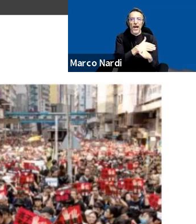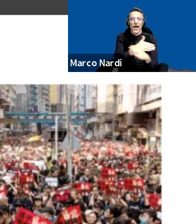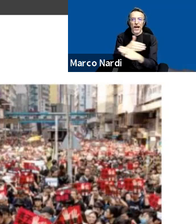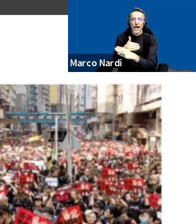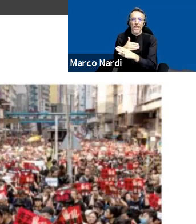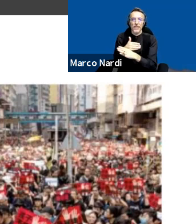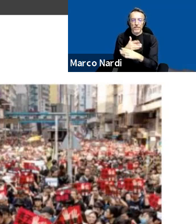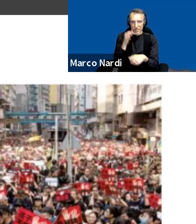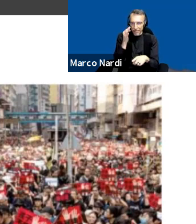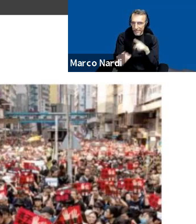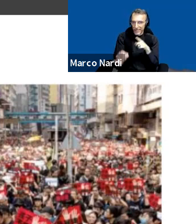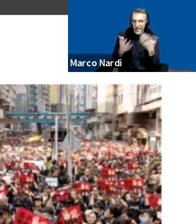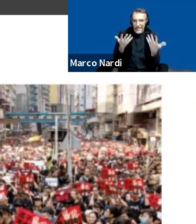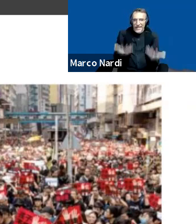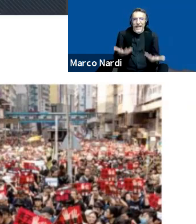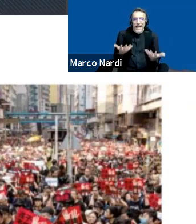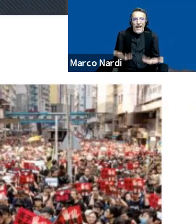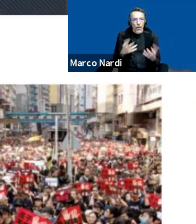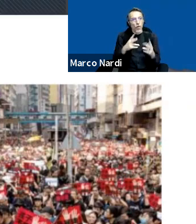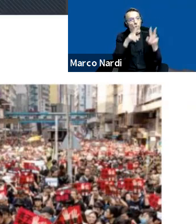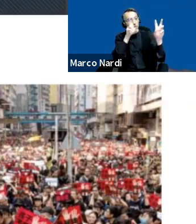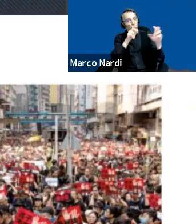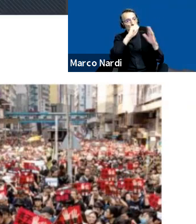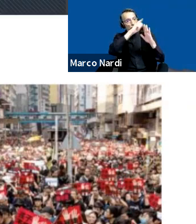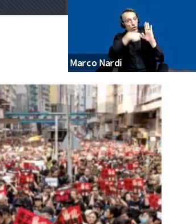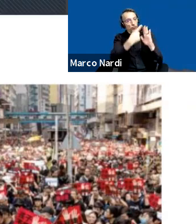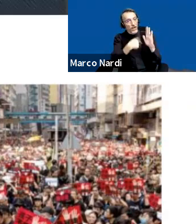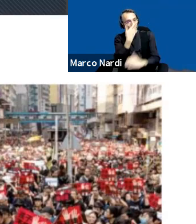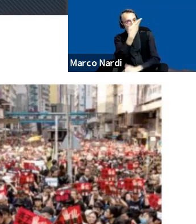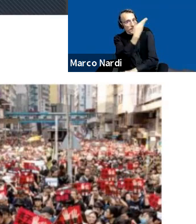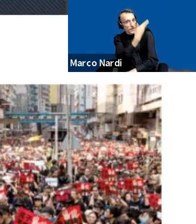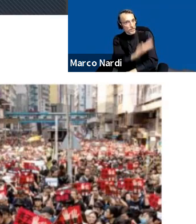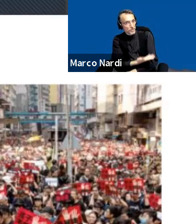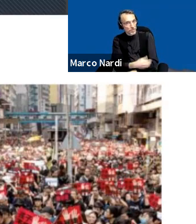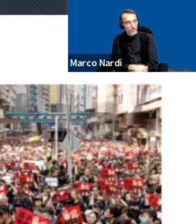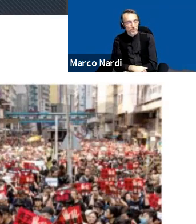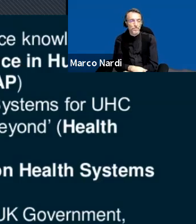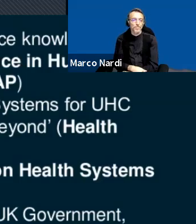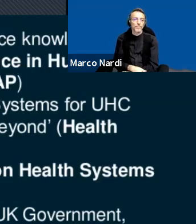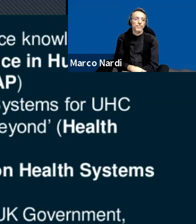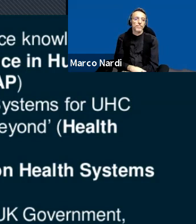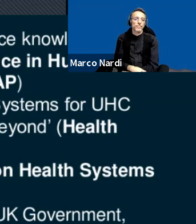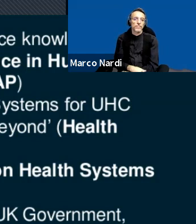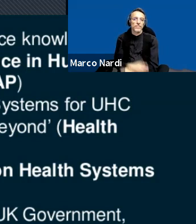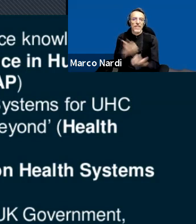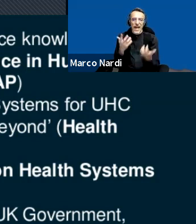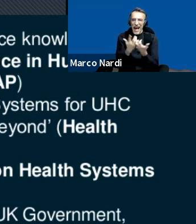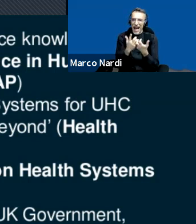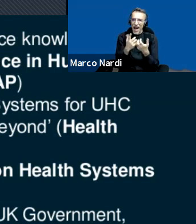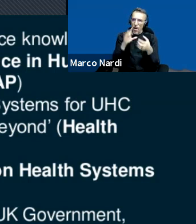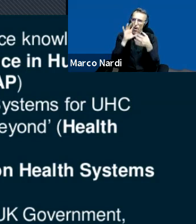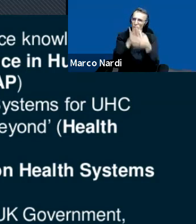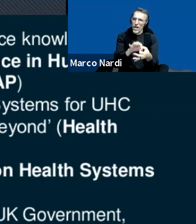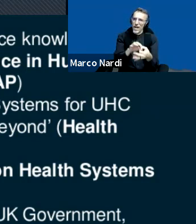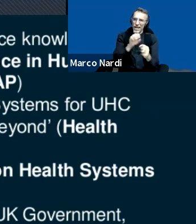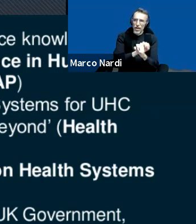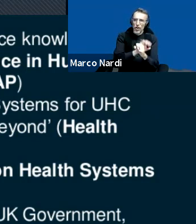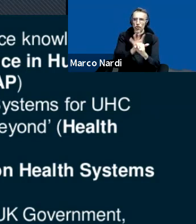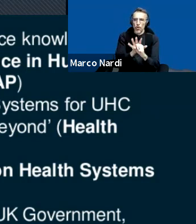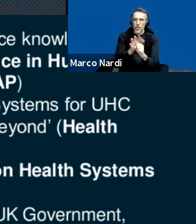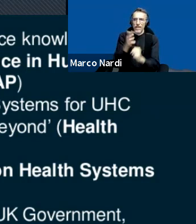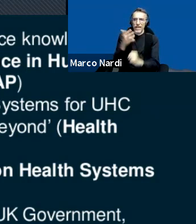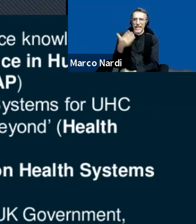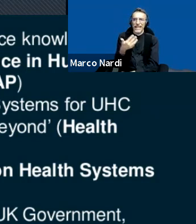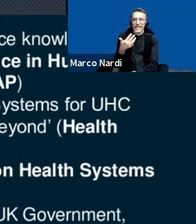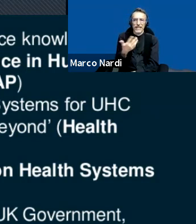through some of the projects you see listed here. So how are we working around COVID? We're engaged in